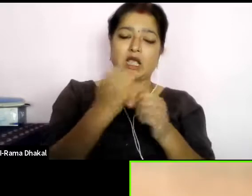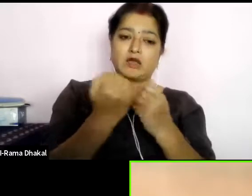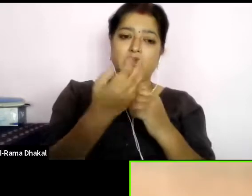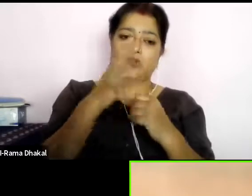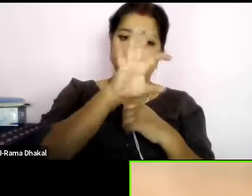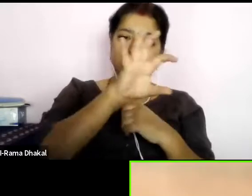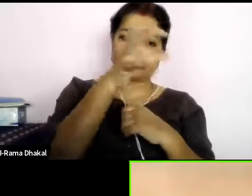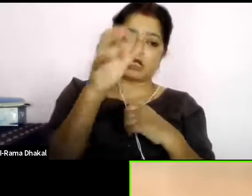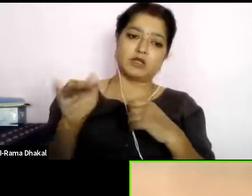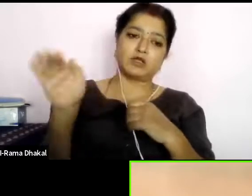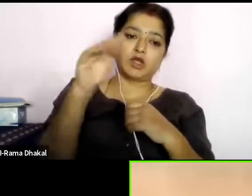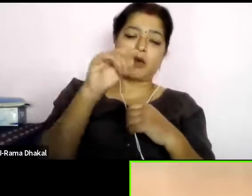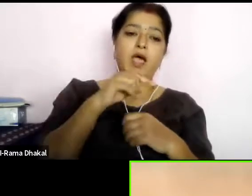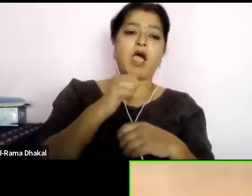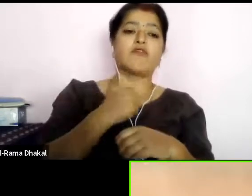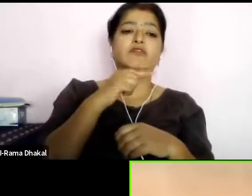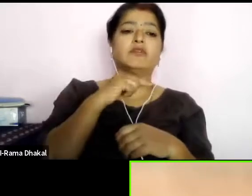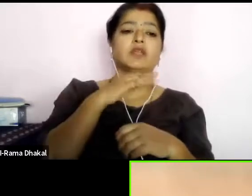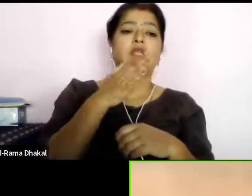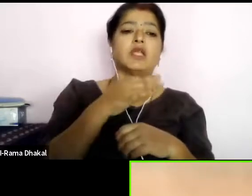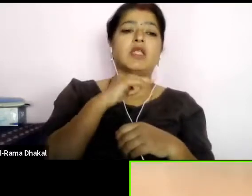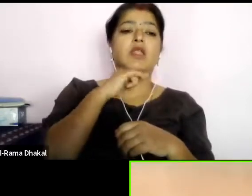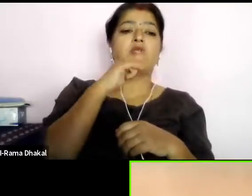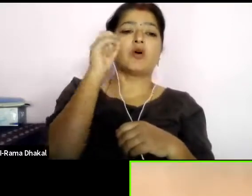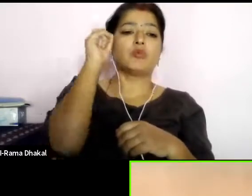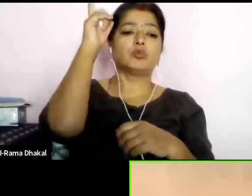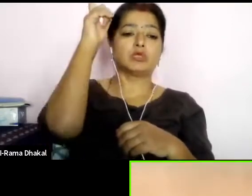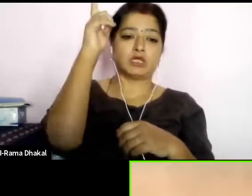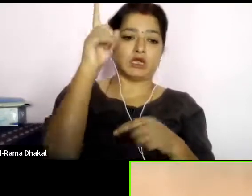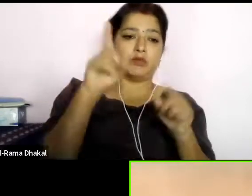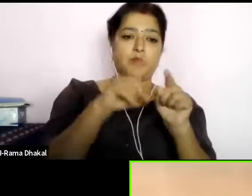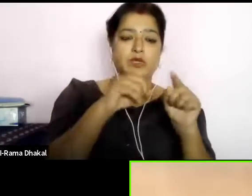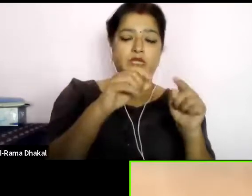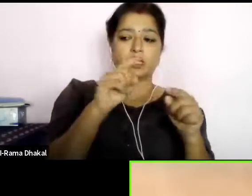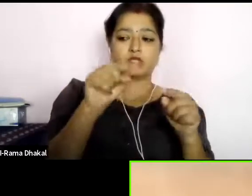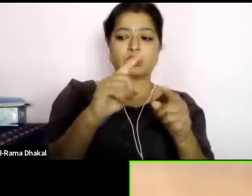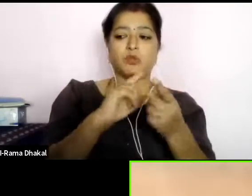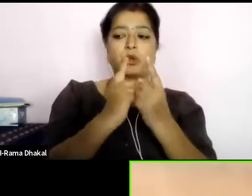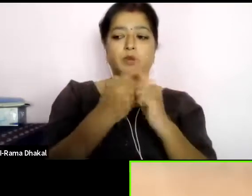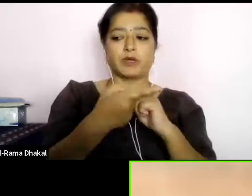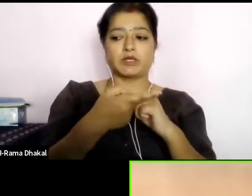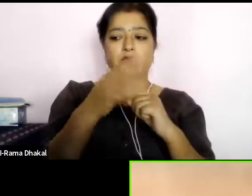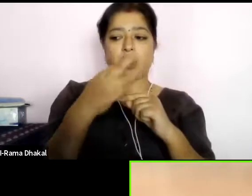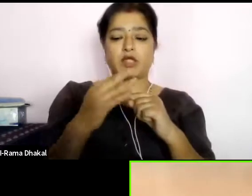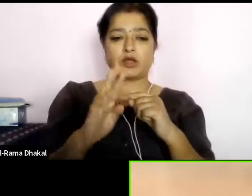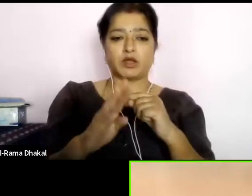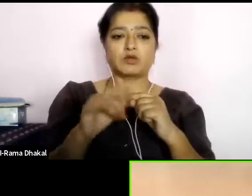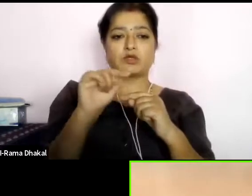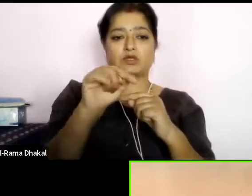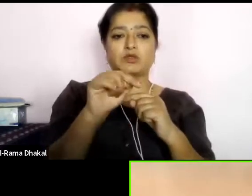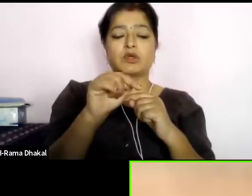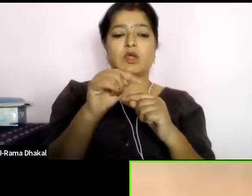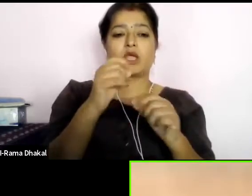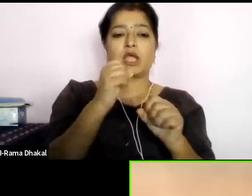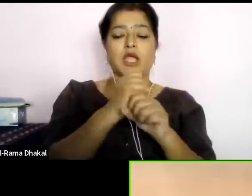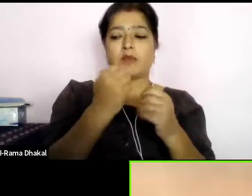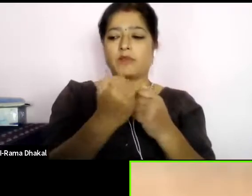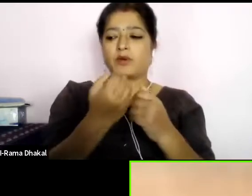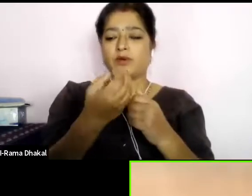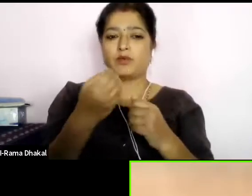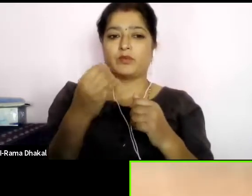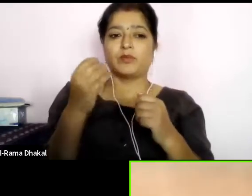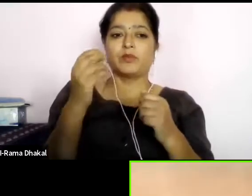this concrete, lively, and real example. And I would also like to draw some of the data that has